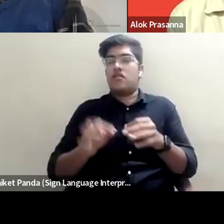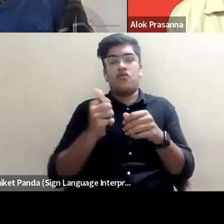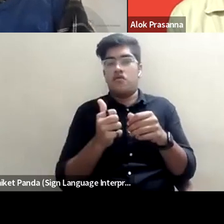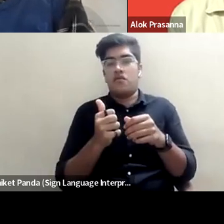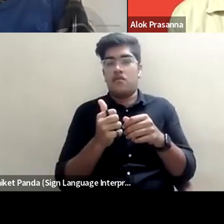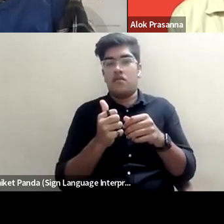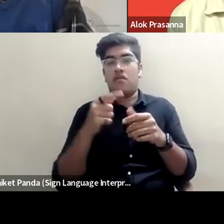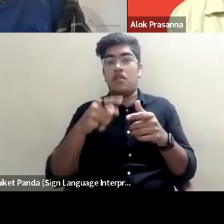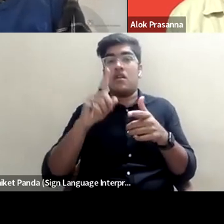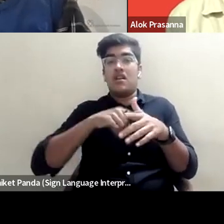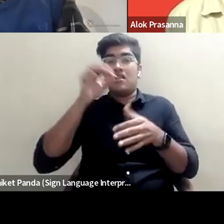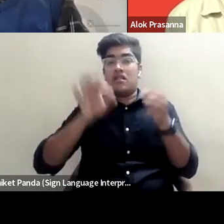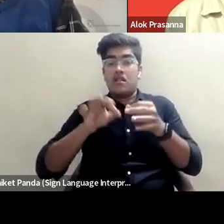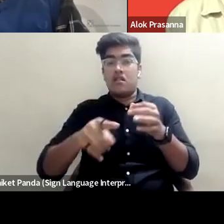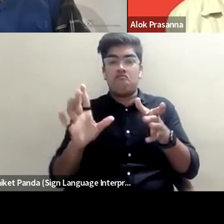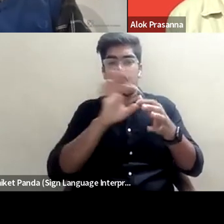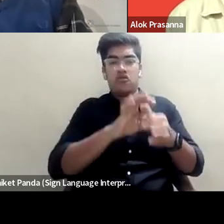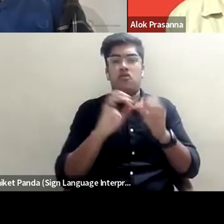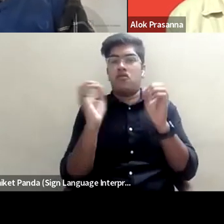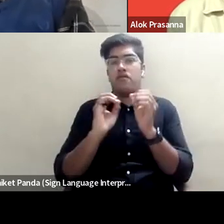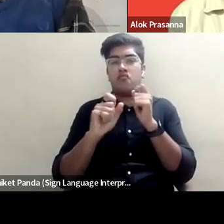unjust. There's this